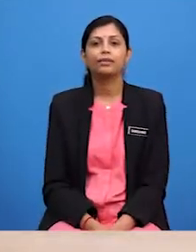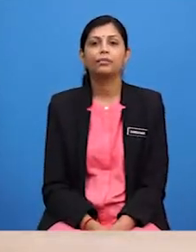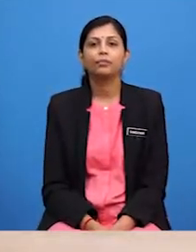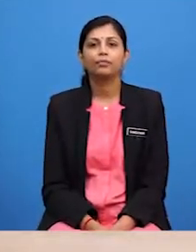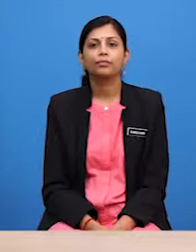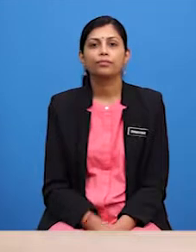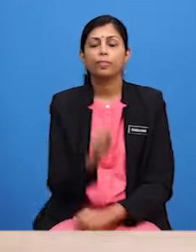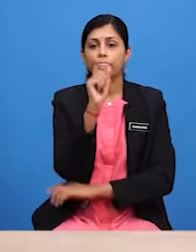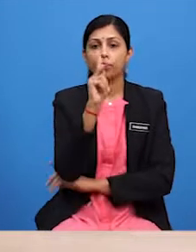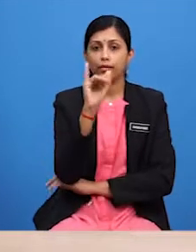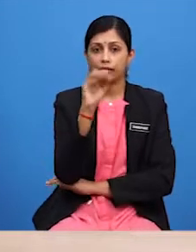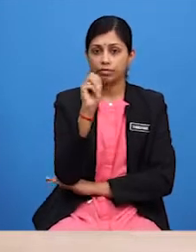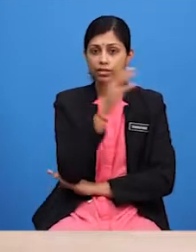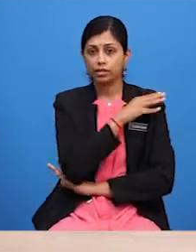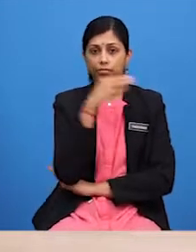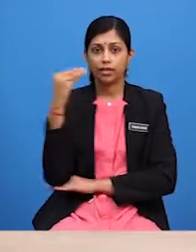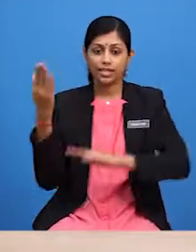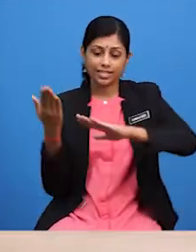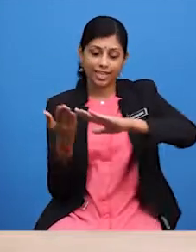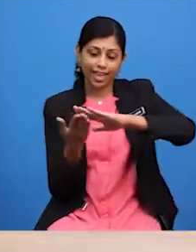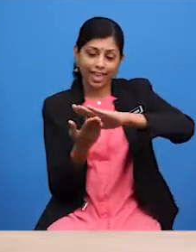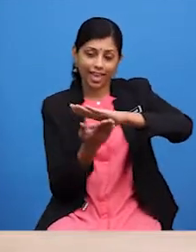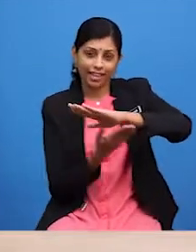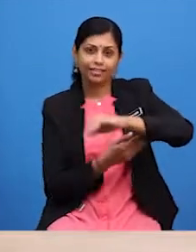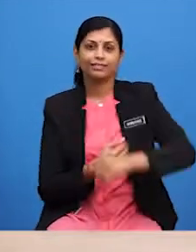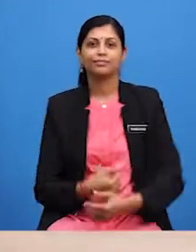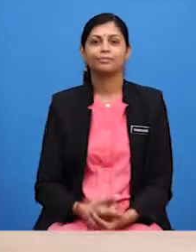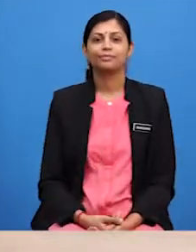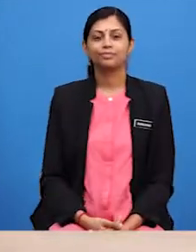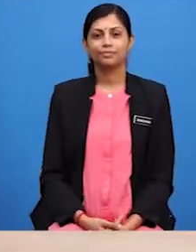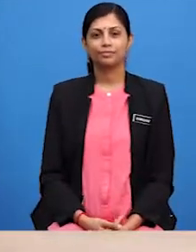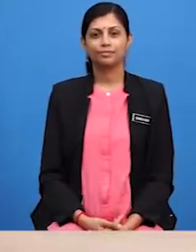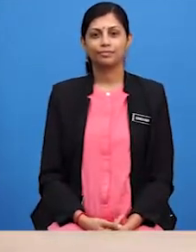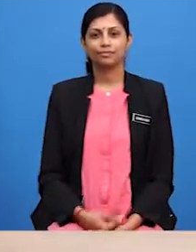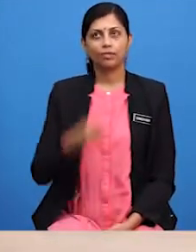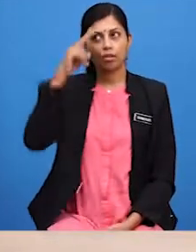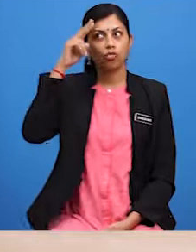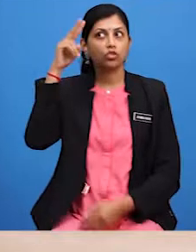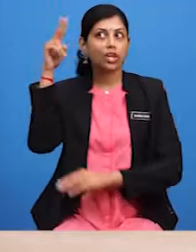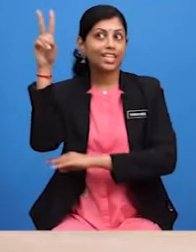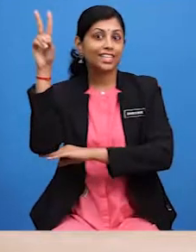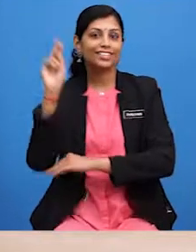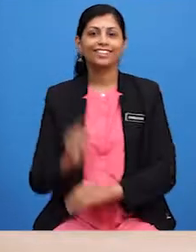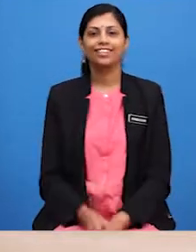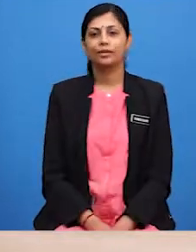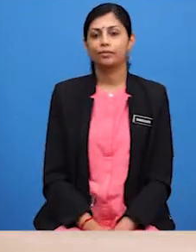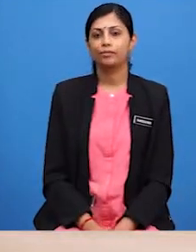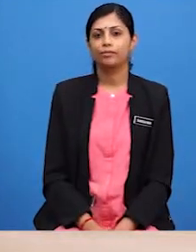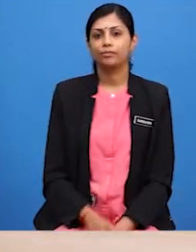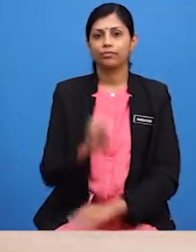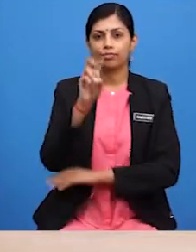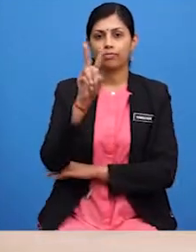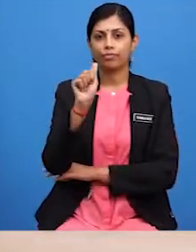2. Skim and scan to locate the keywords. 3. Visualization. And 4.